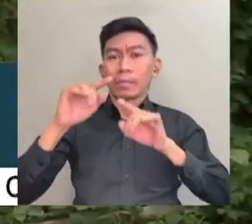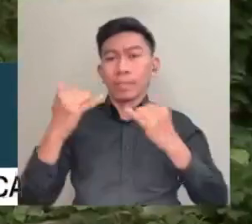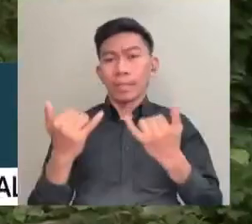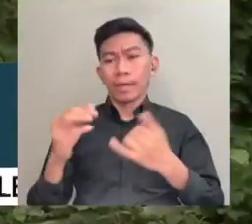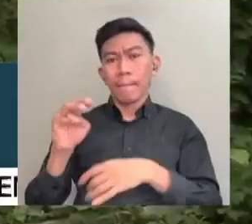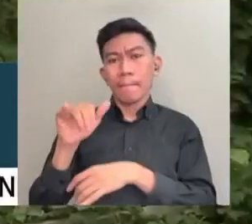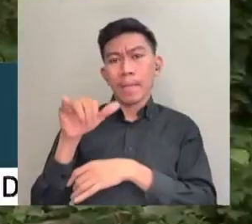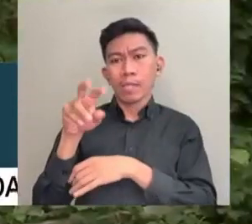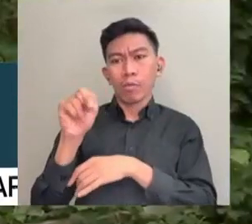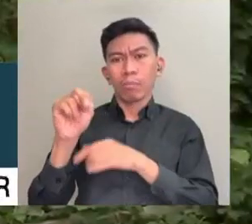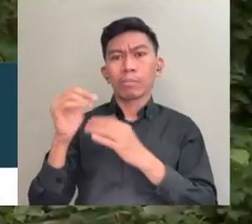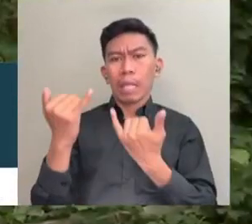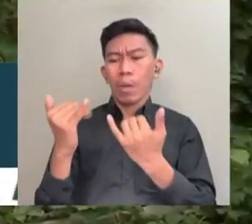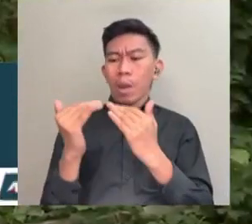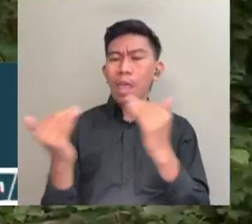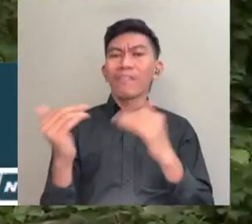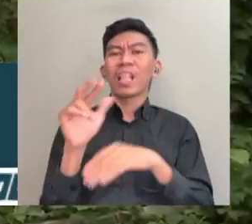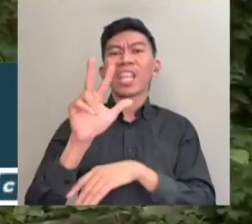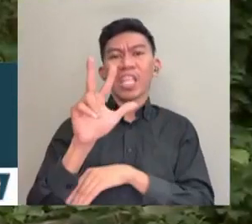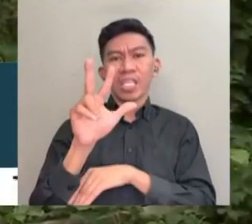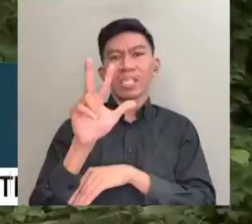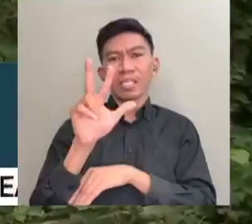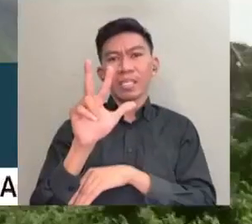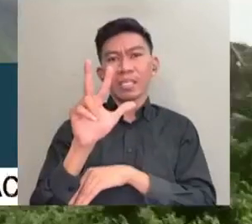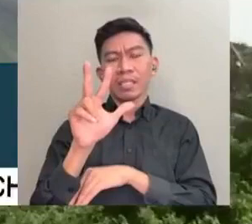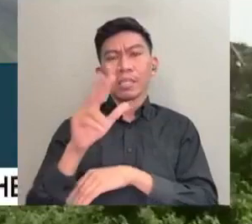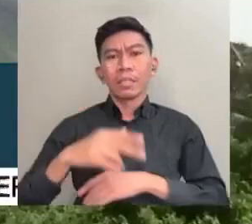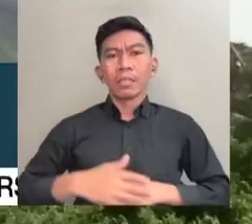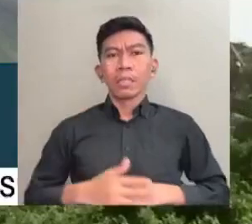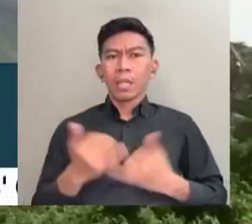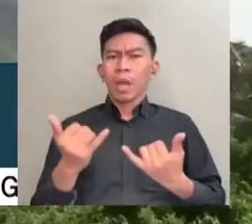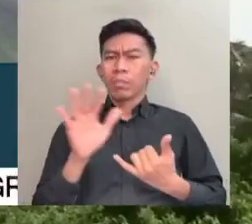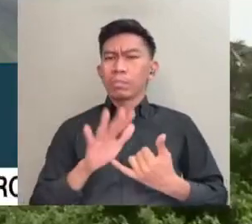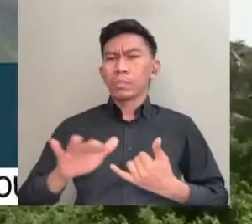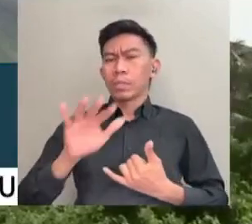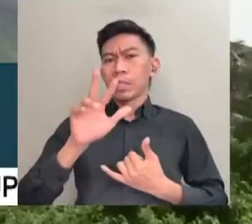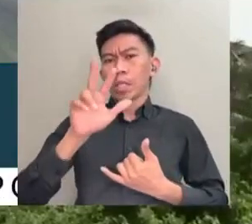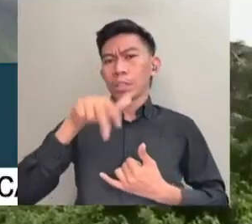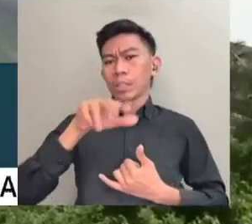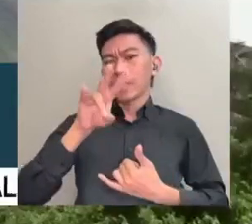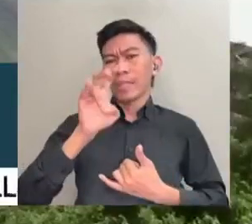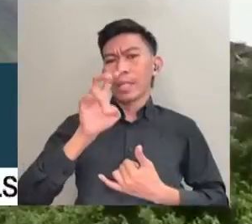3. Meanwhile, Stanley, some 3,761 families or